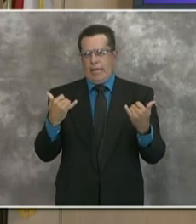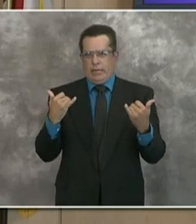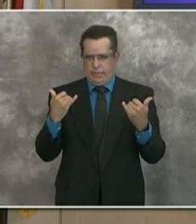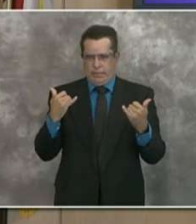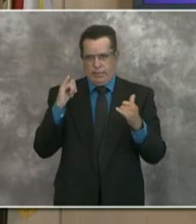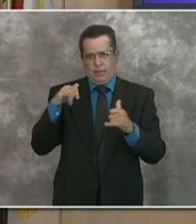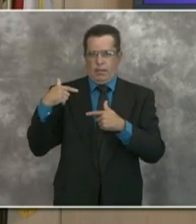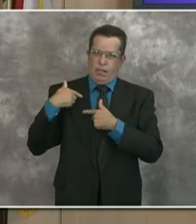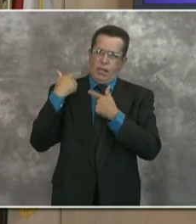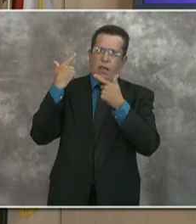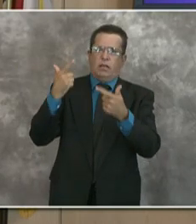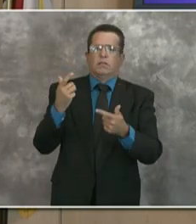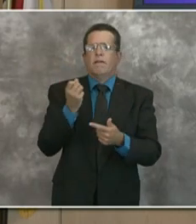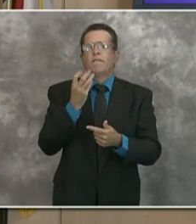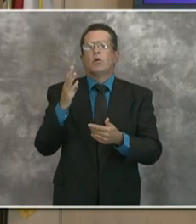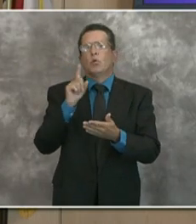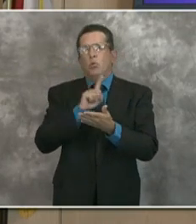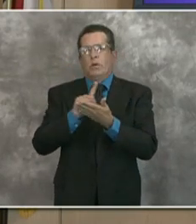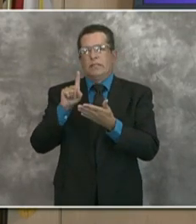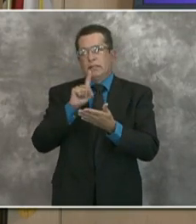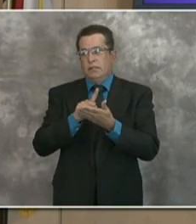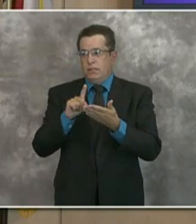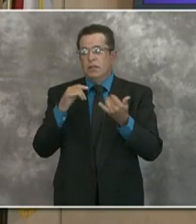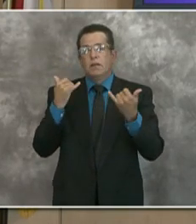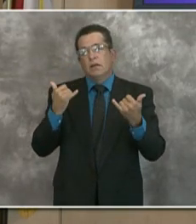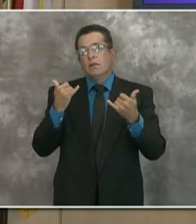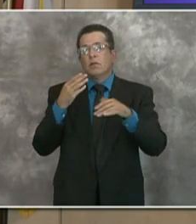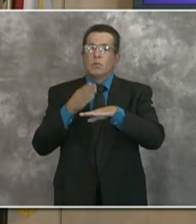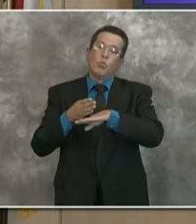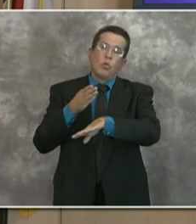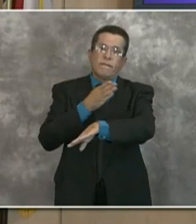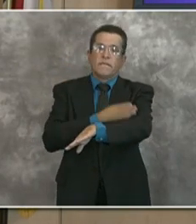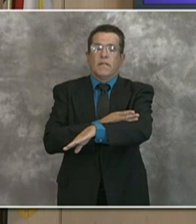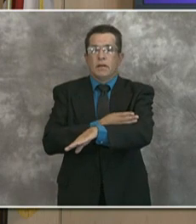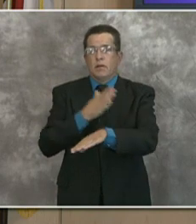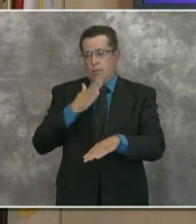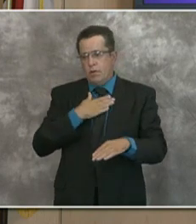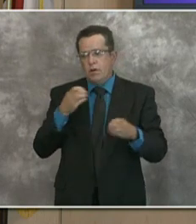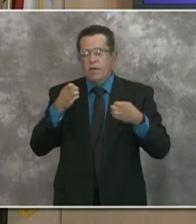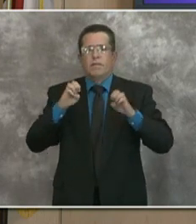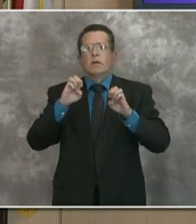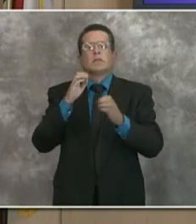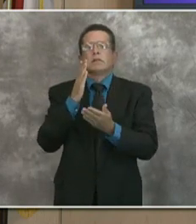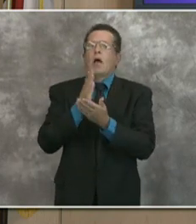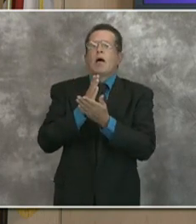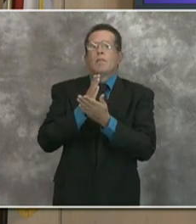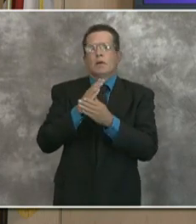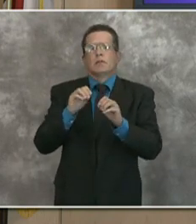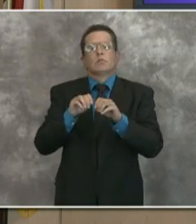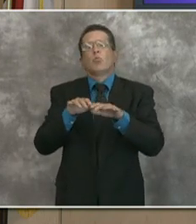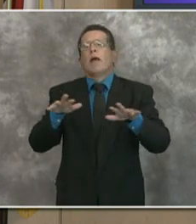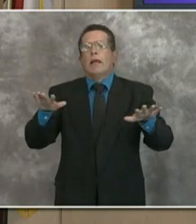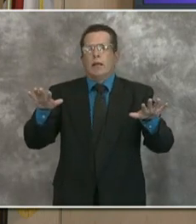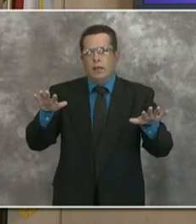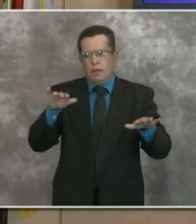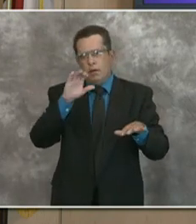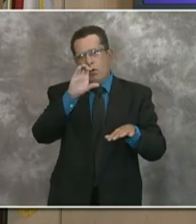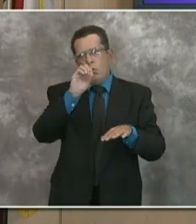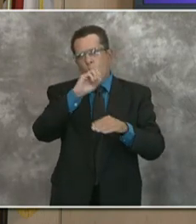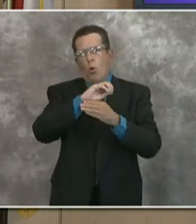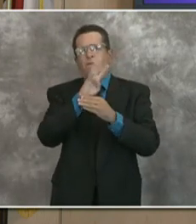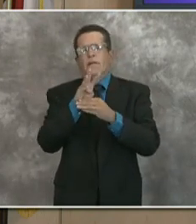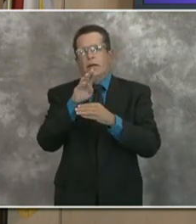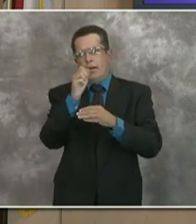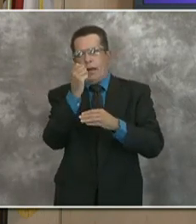last few weeks, we have been making tremendous progress in our efforts to stop the spread and slow the spread of